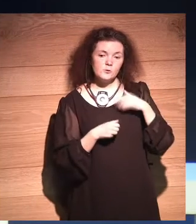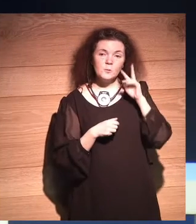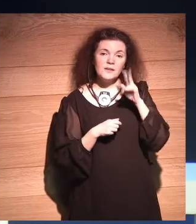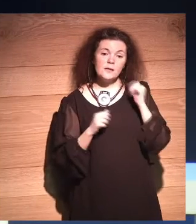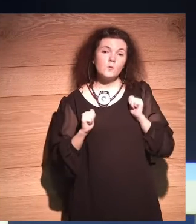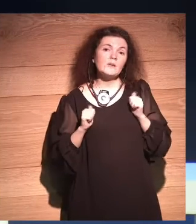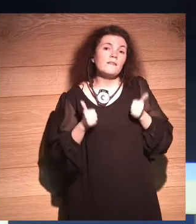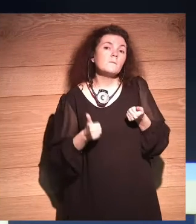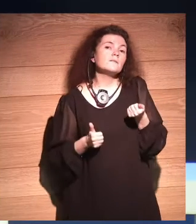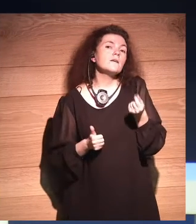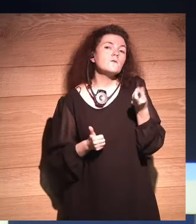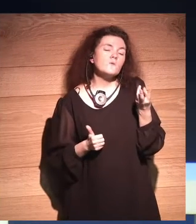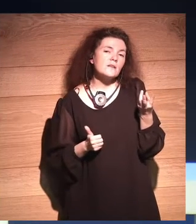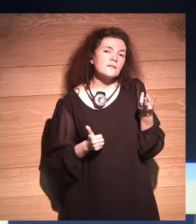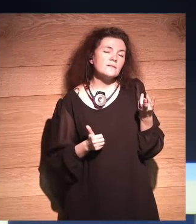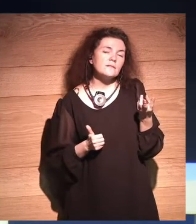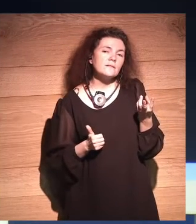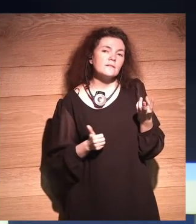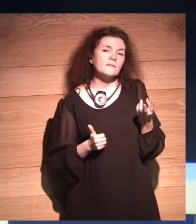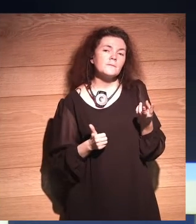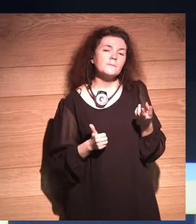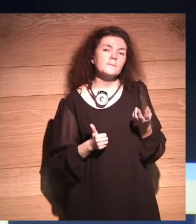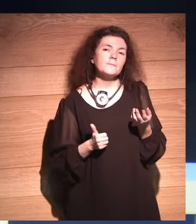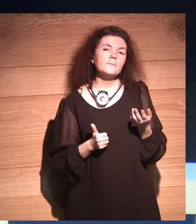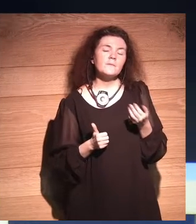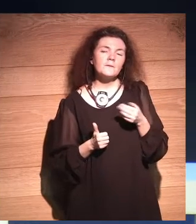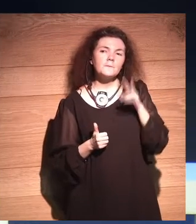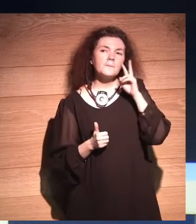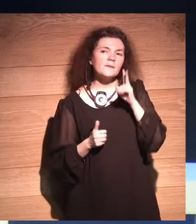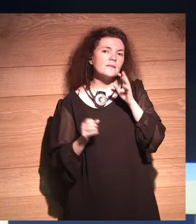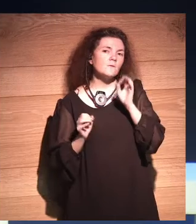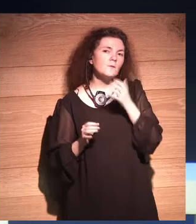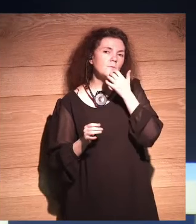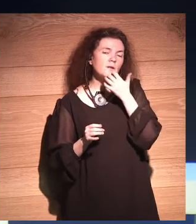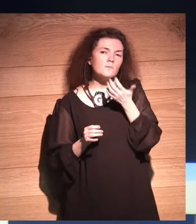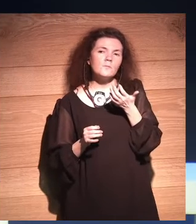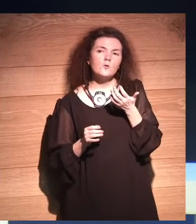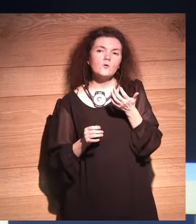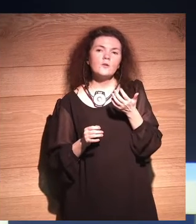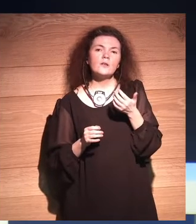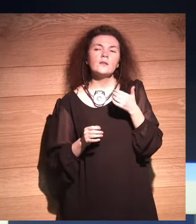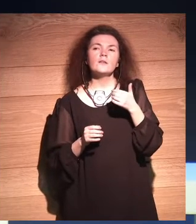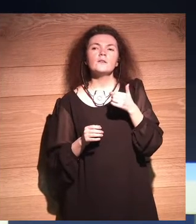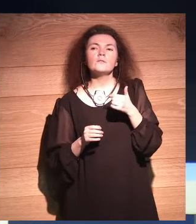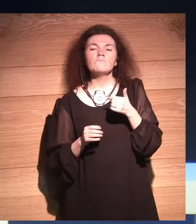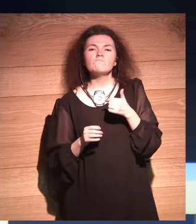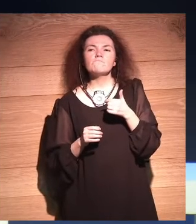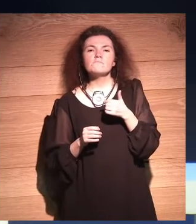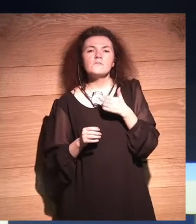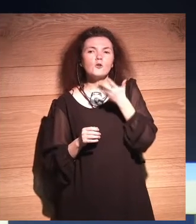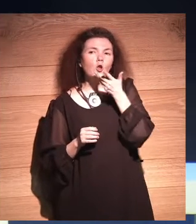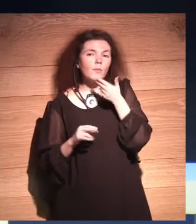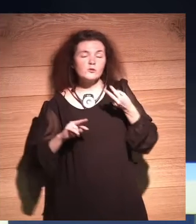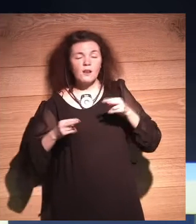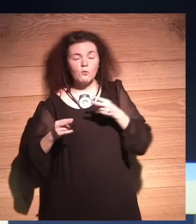sometimes in English called use sortition. So in other words, I'm going to randomly pick people who reflect the population